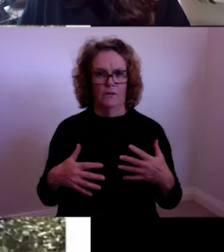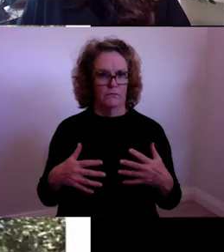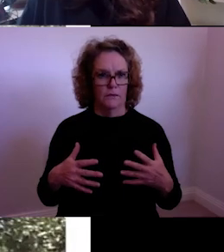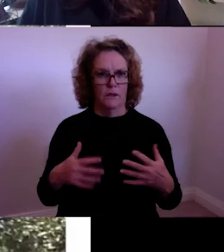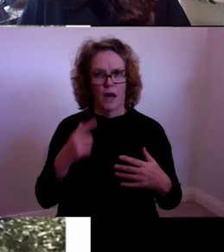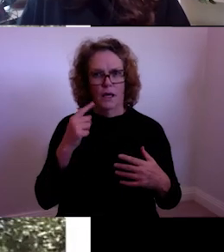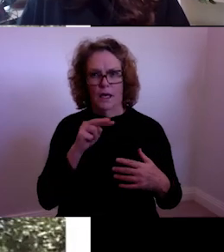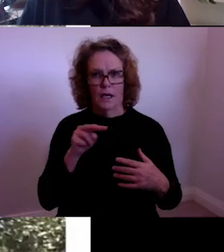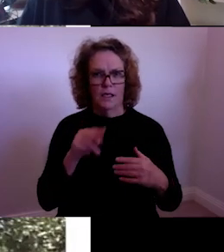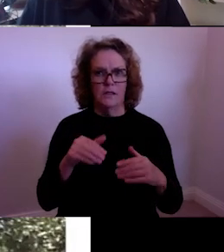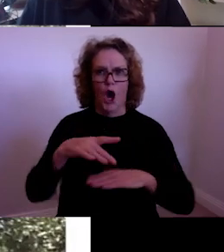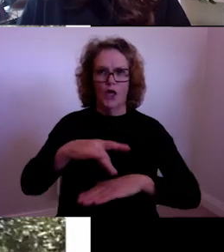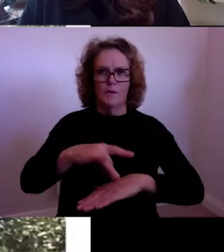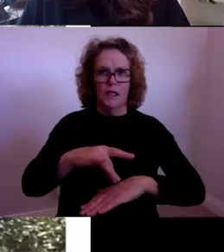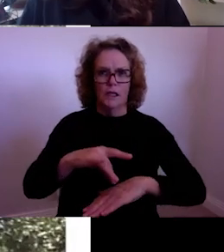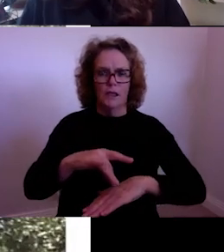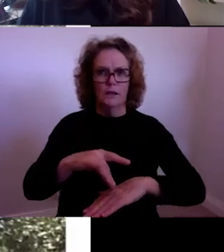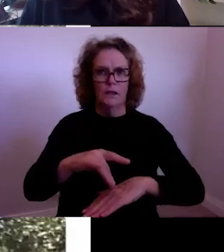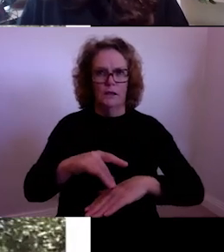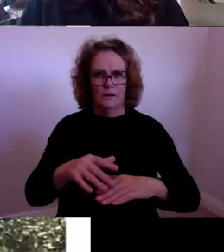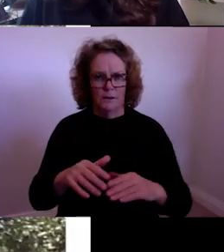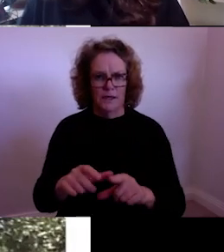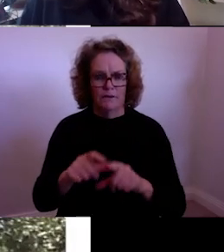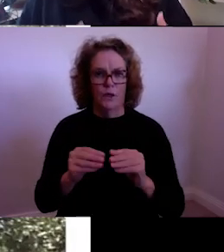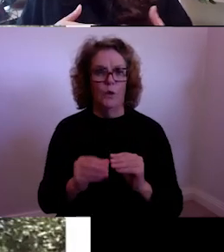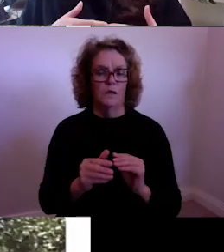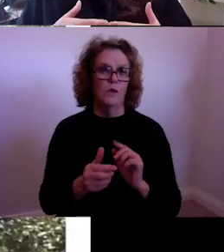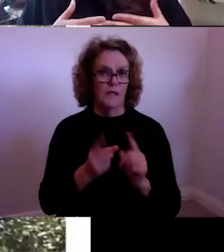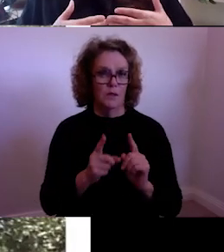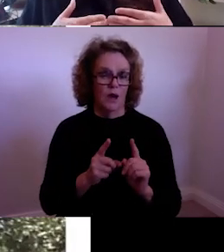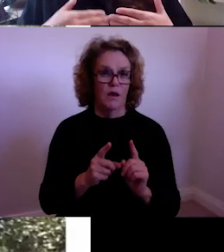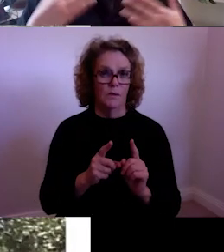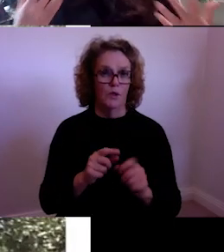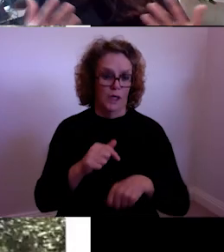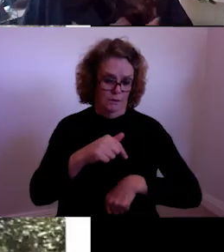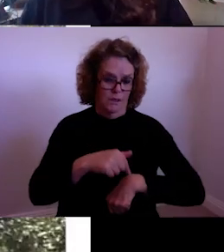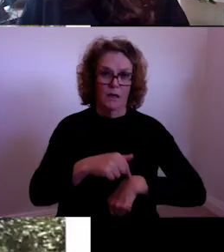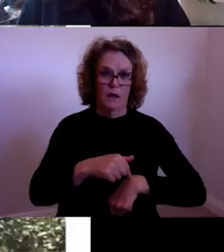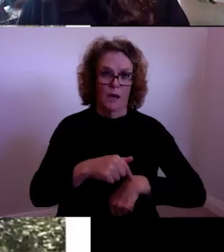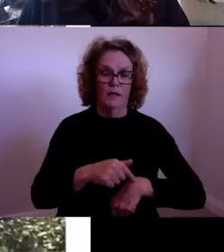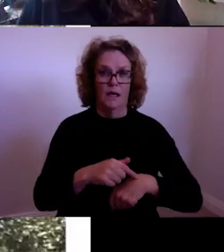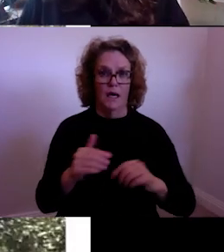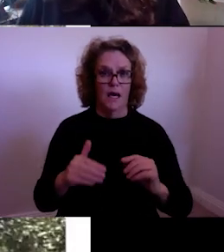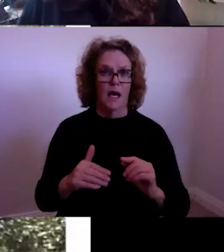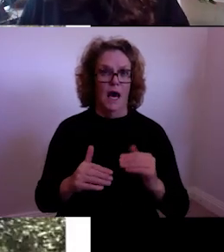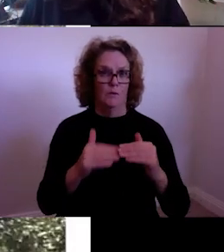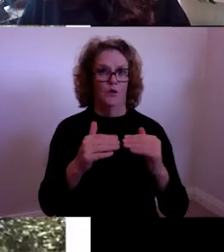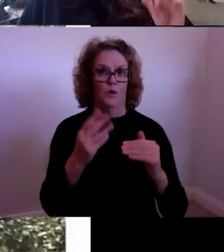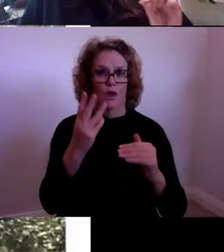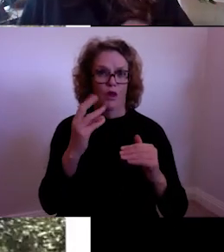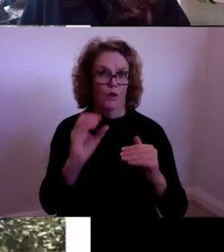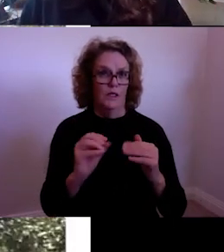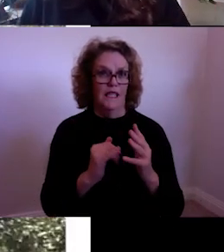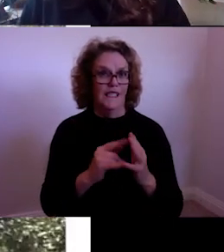can take sometimes up to 30 seconds for Olivia to be able to answer a question. And people don't always feel